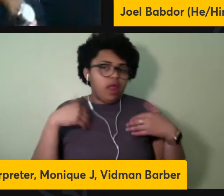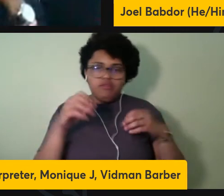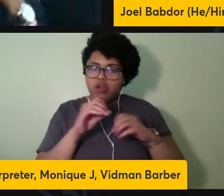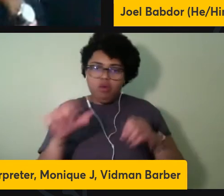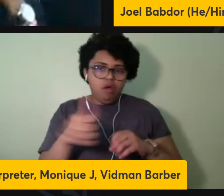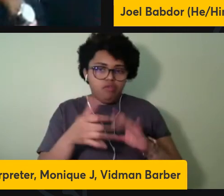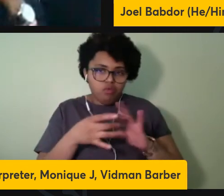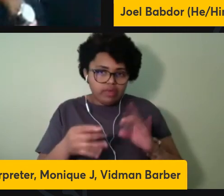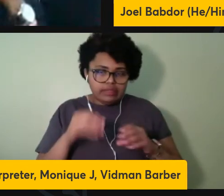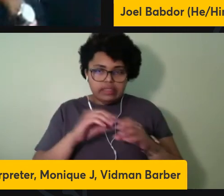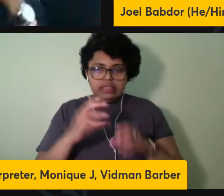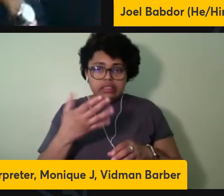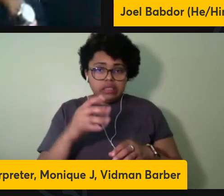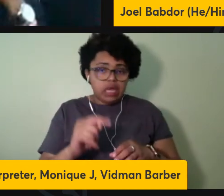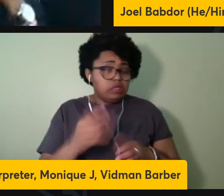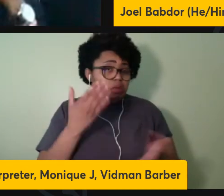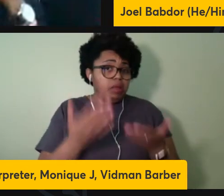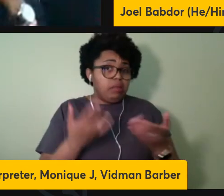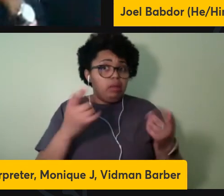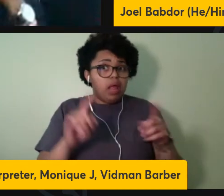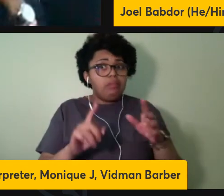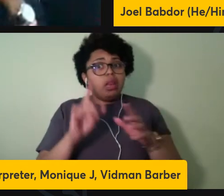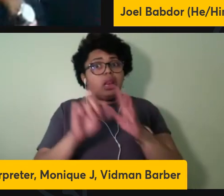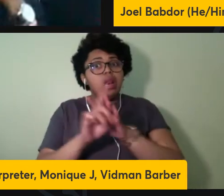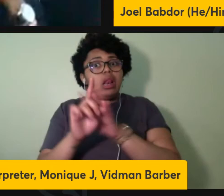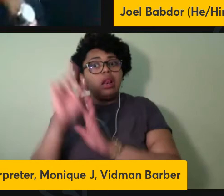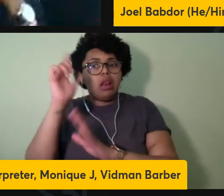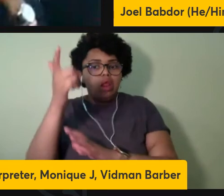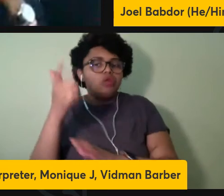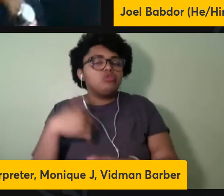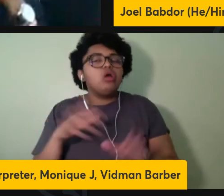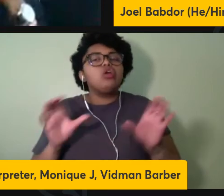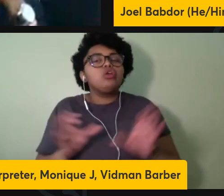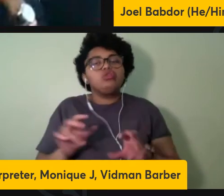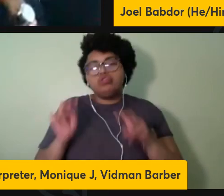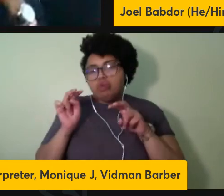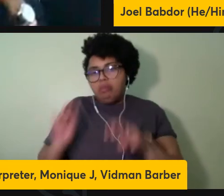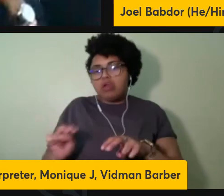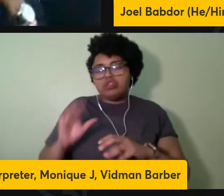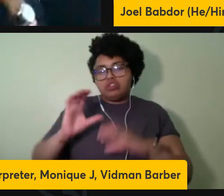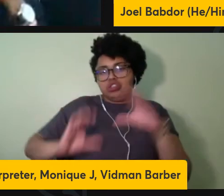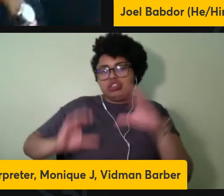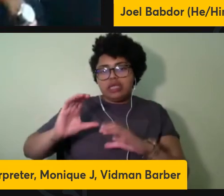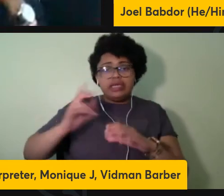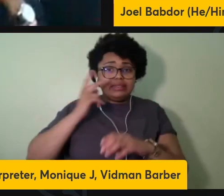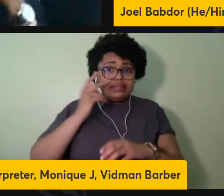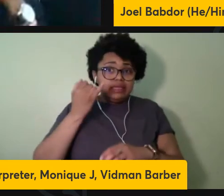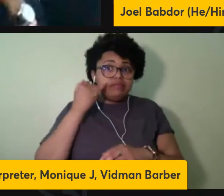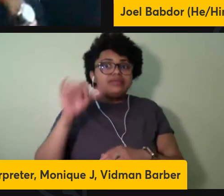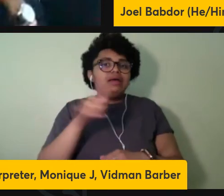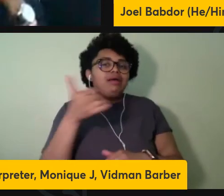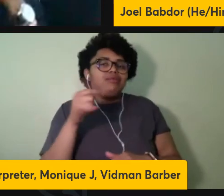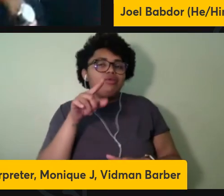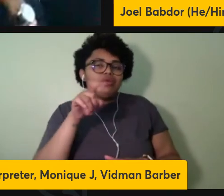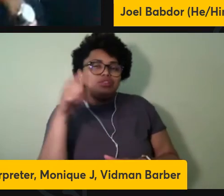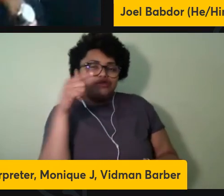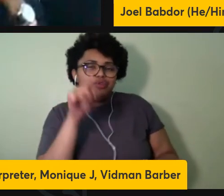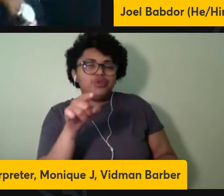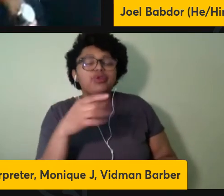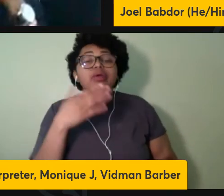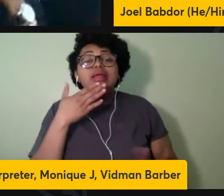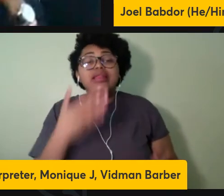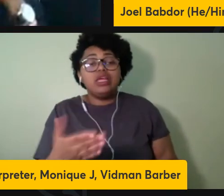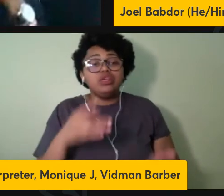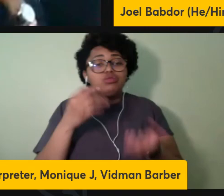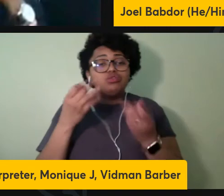encourage you to look in the chat to see if there are more questions for you. Thank you so much, Dr. Elijah Kolawole